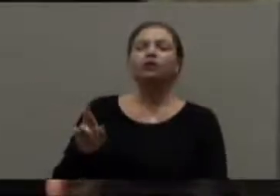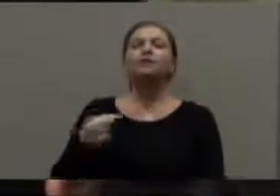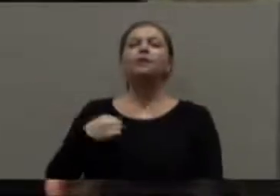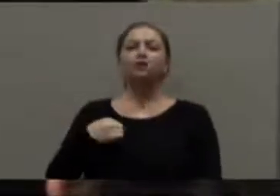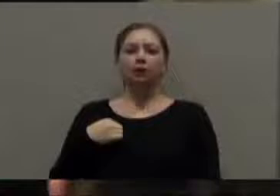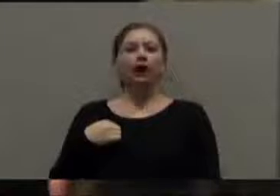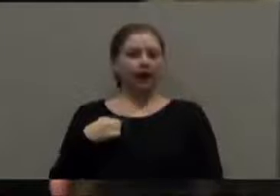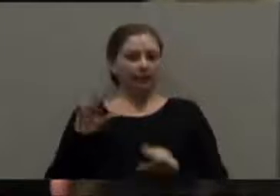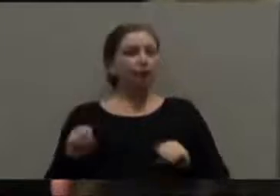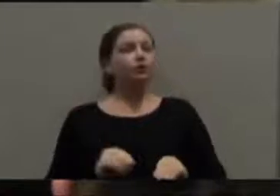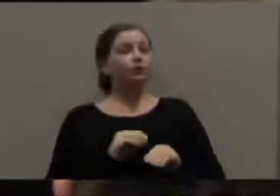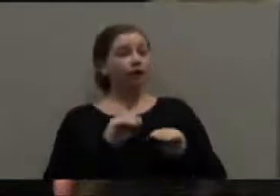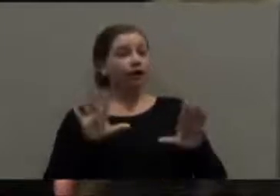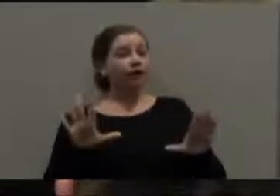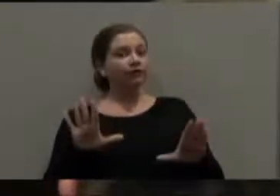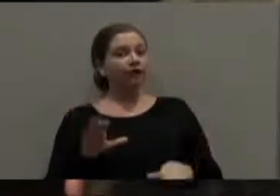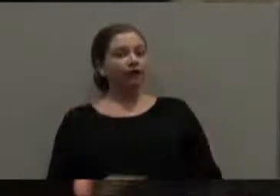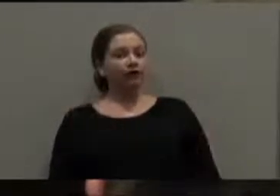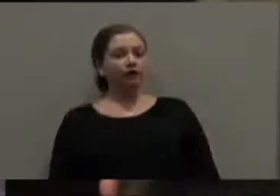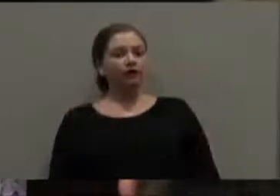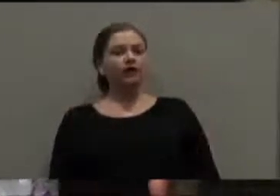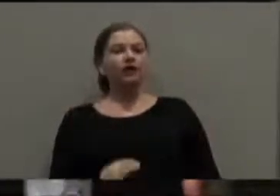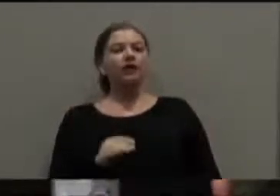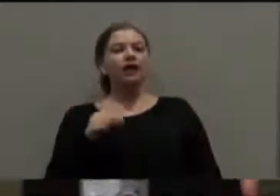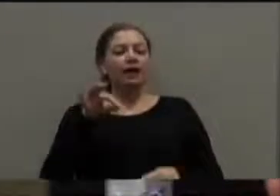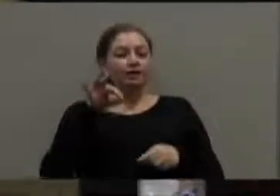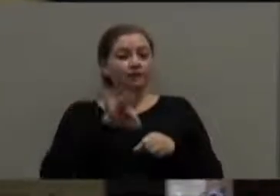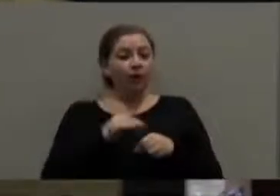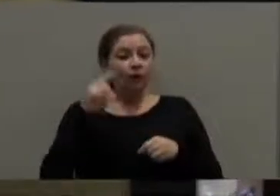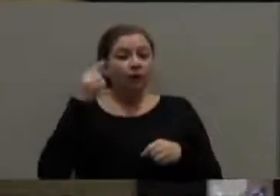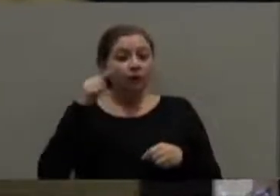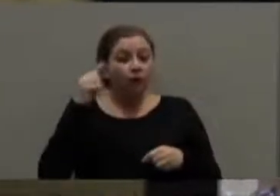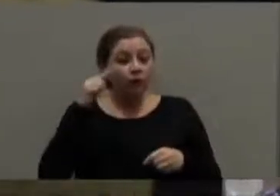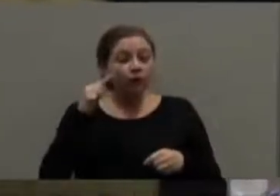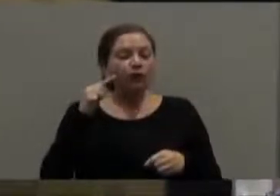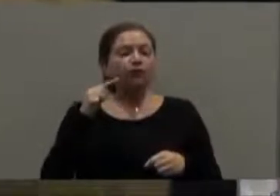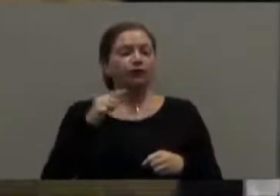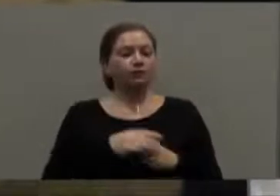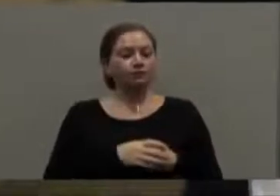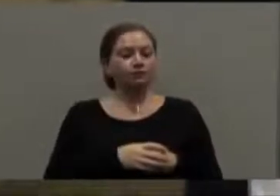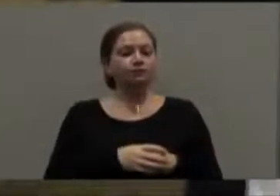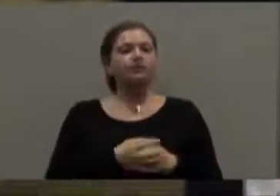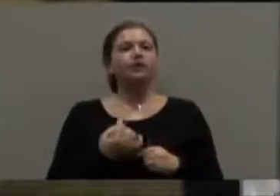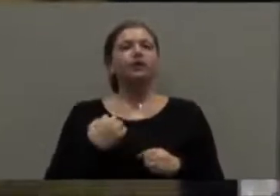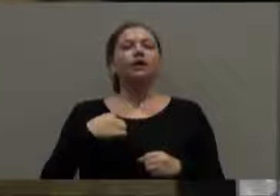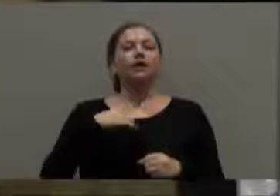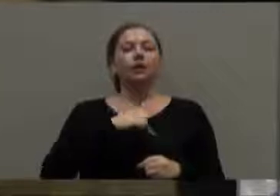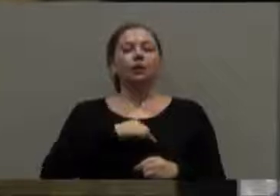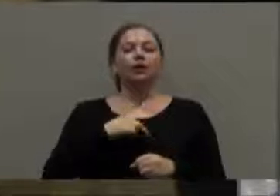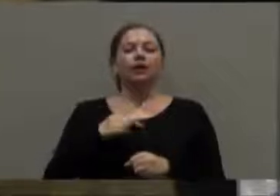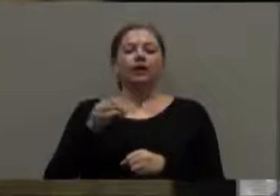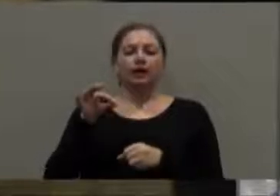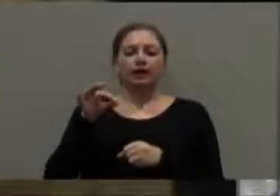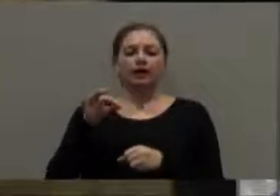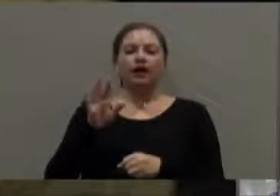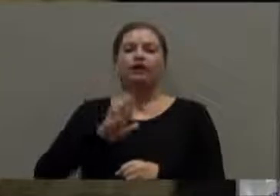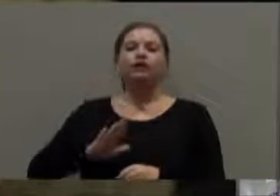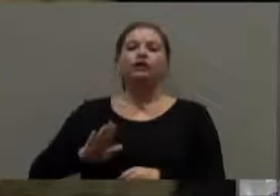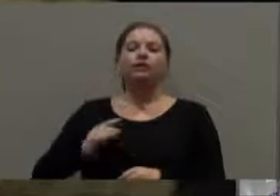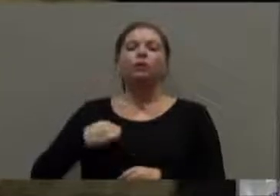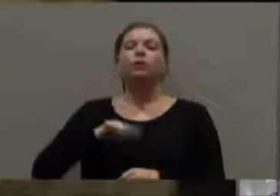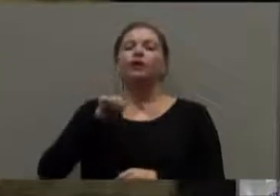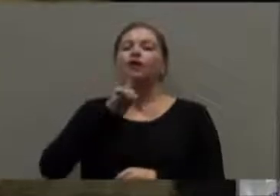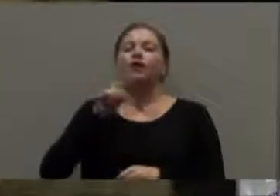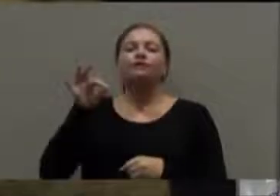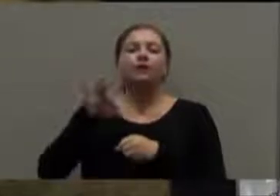clarify that what you're voting on is to then take another vote in solidarity. Okay,